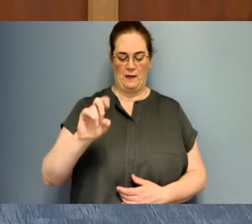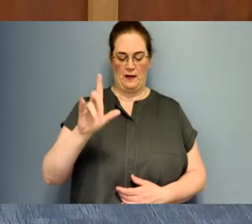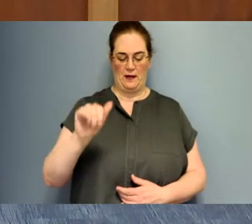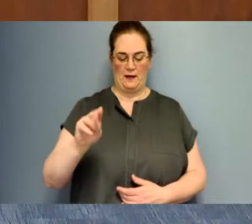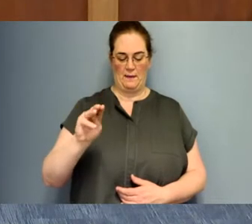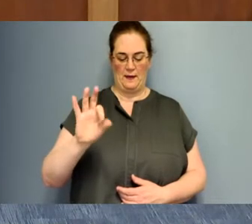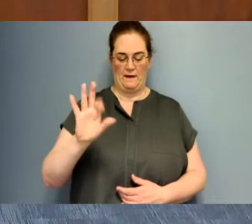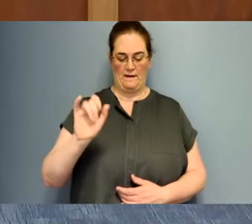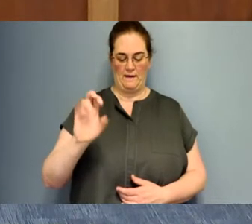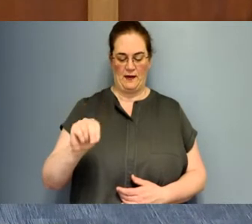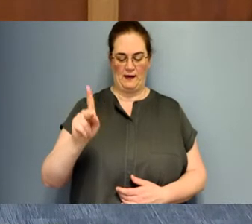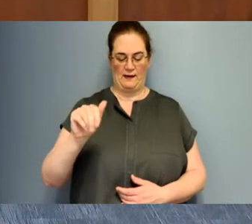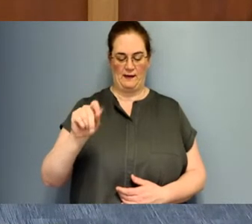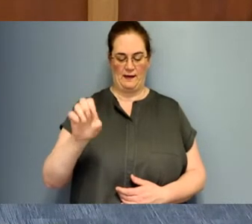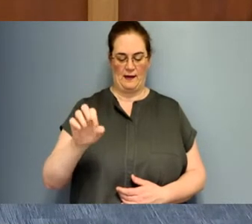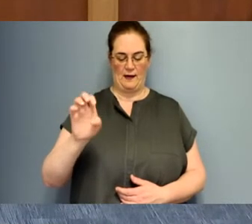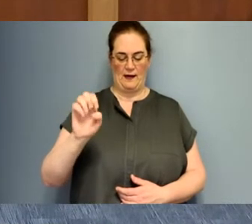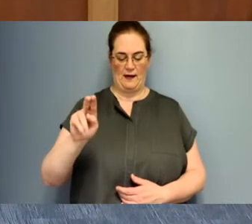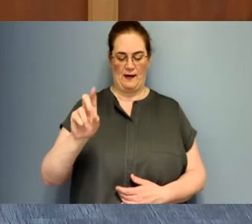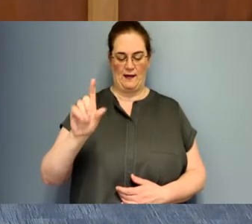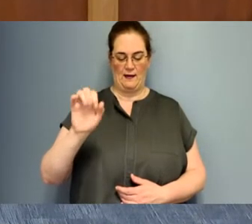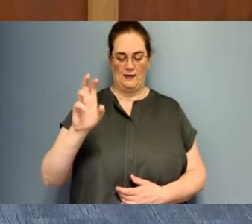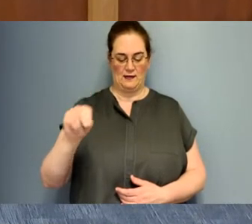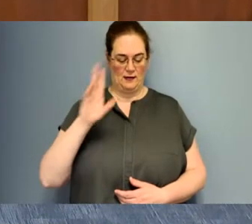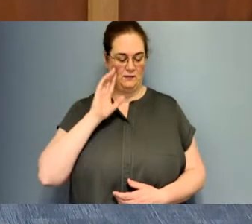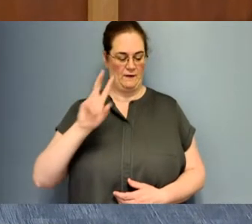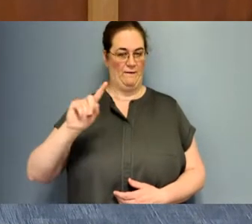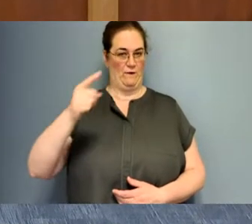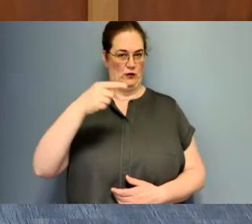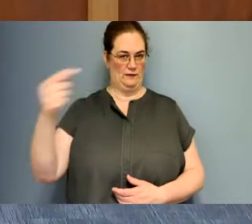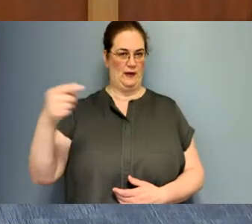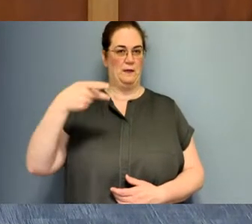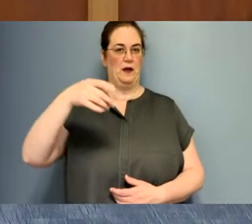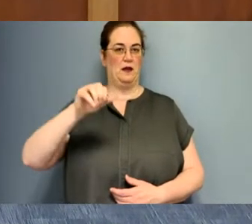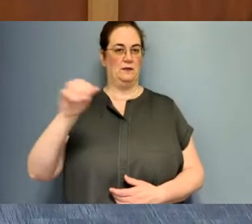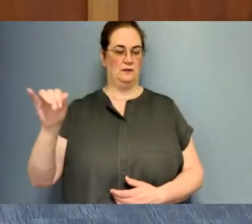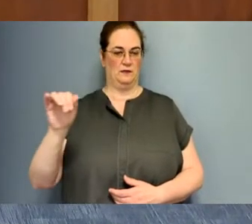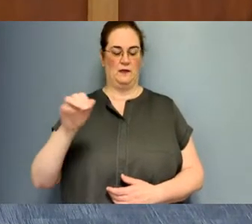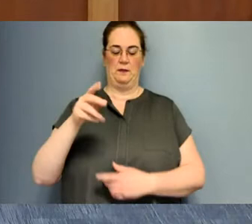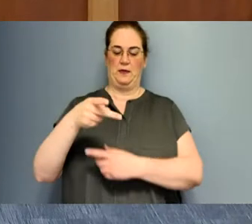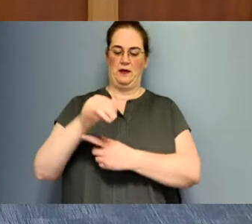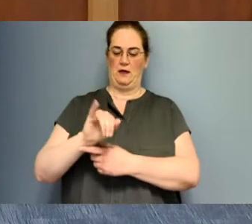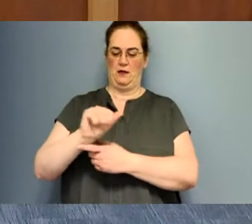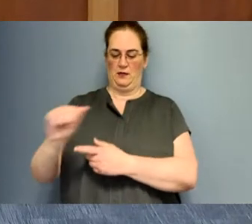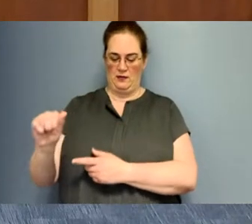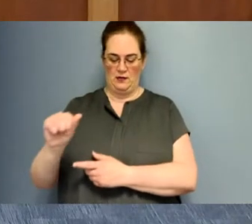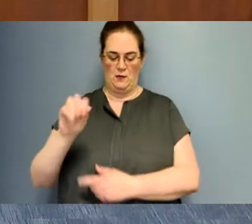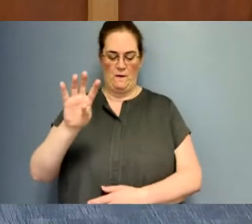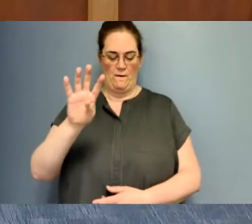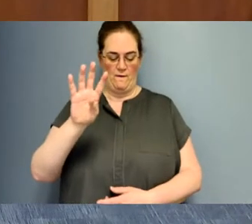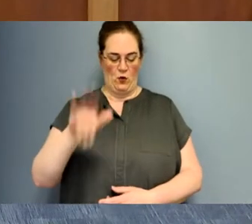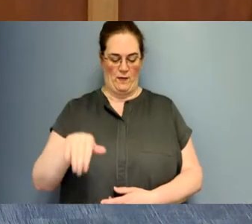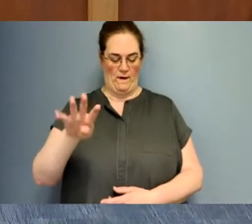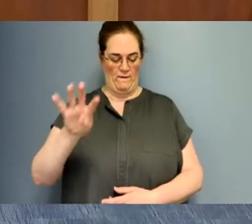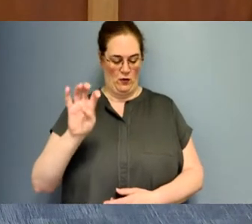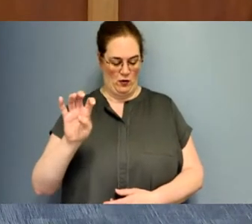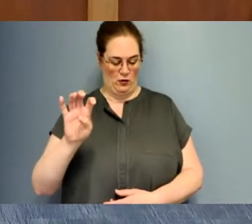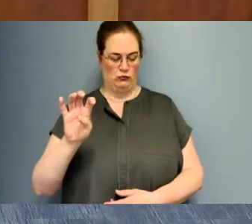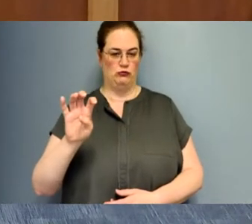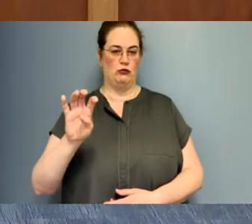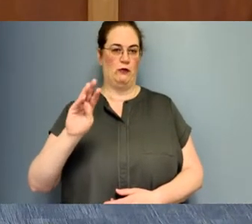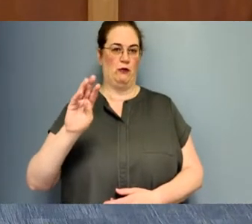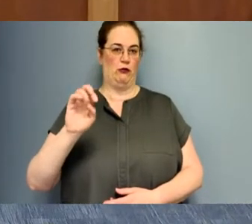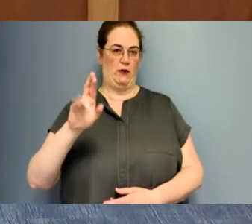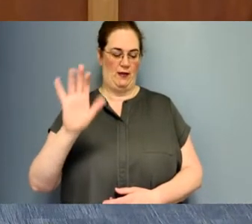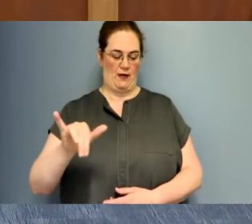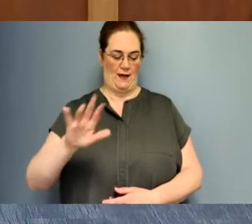relay team that, again, took first place PIAA Track and Field Championships in the 4x400 relay and second at the Penn Relays.